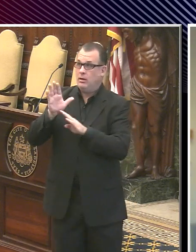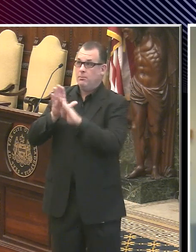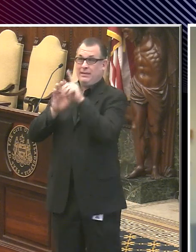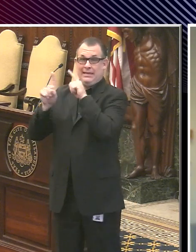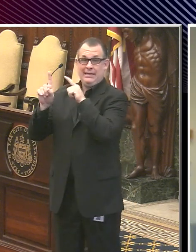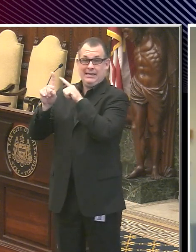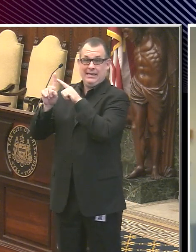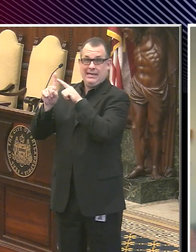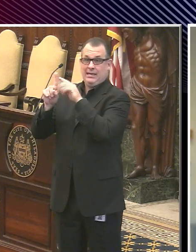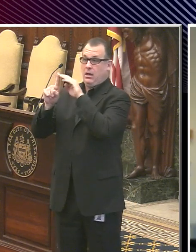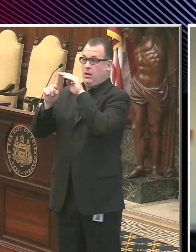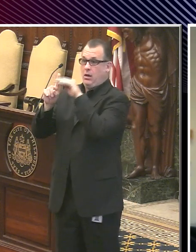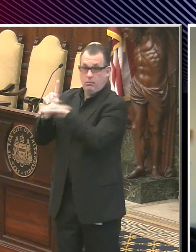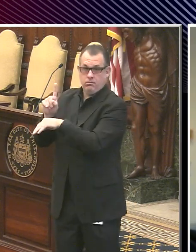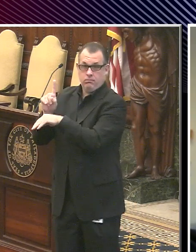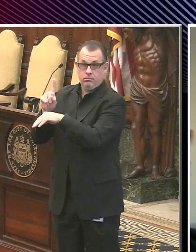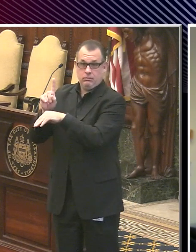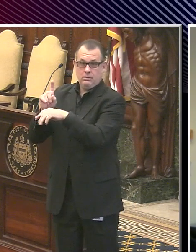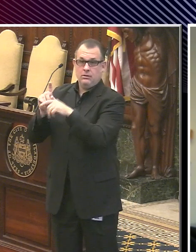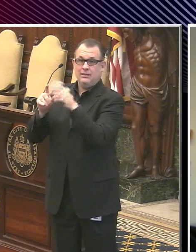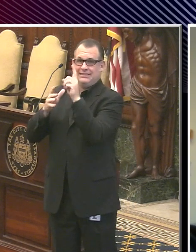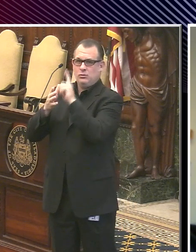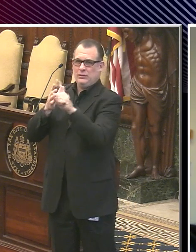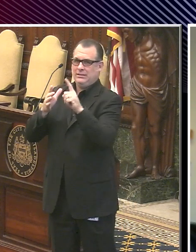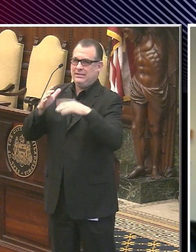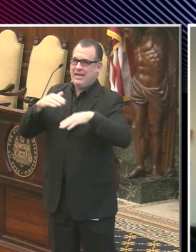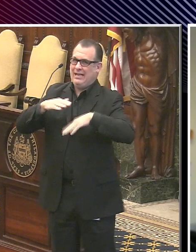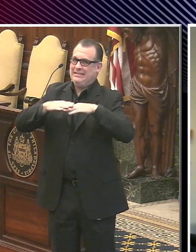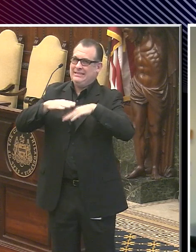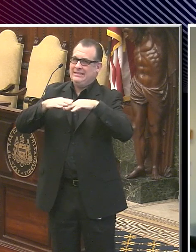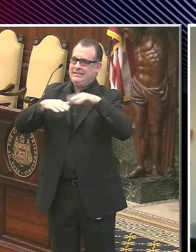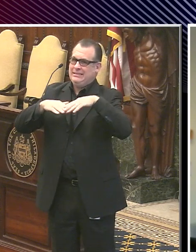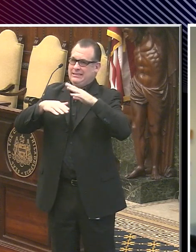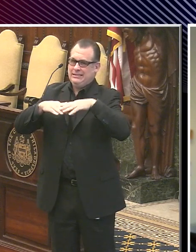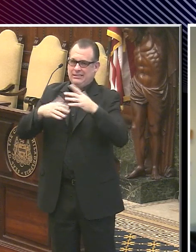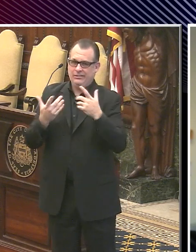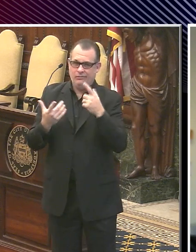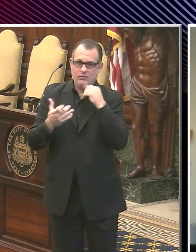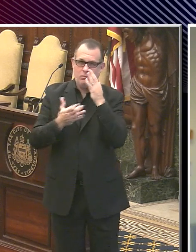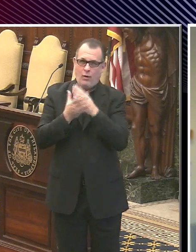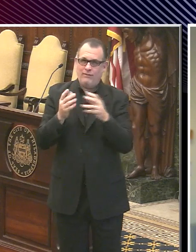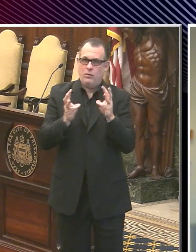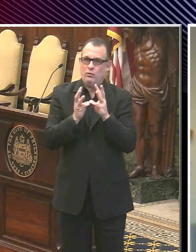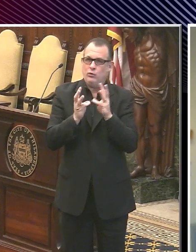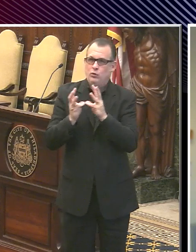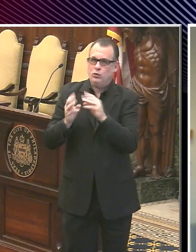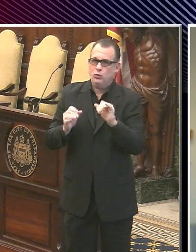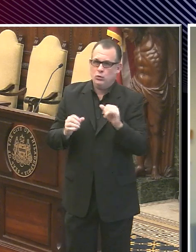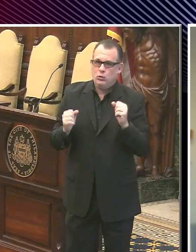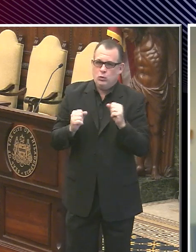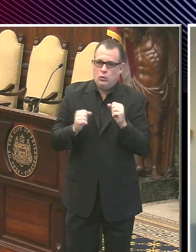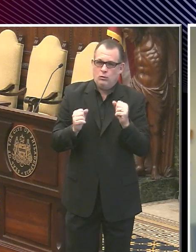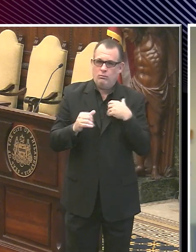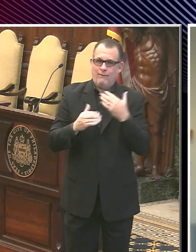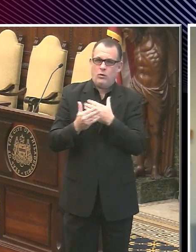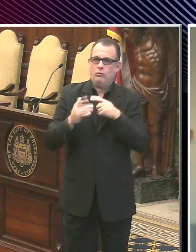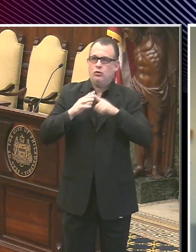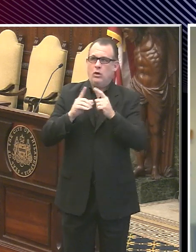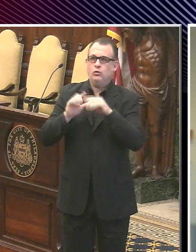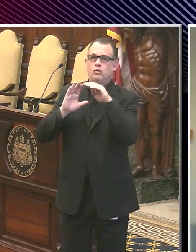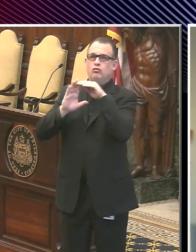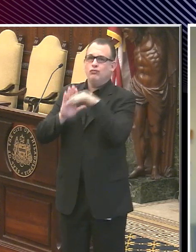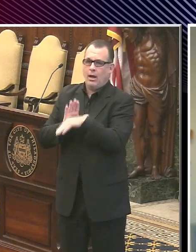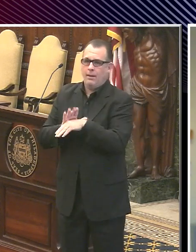that for it to get down. We know we have to get through some portion of the winter before this virus starts to subside on its own. And we know we need